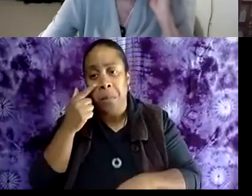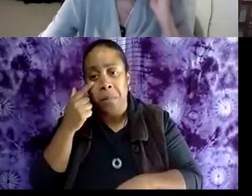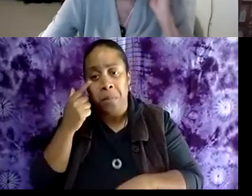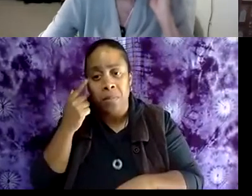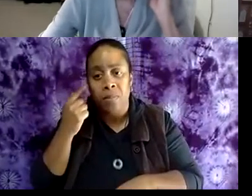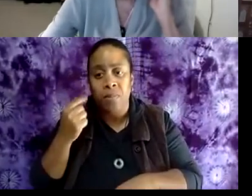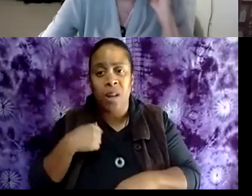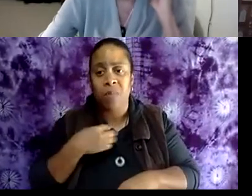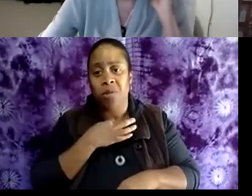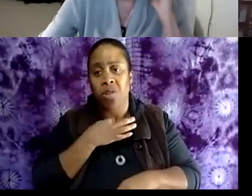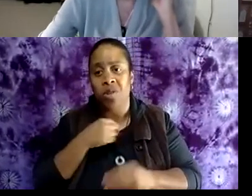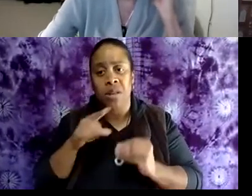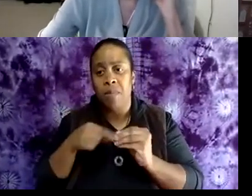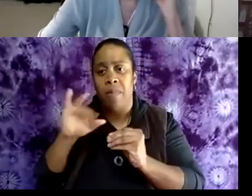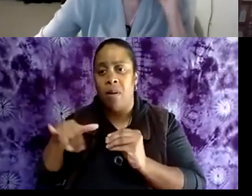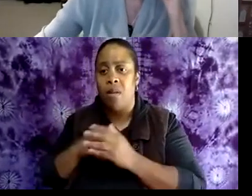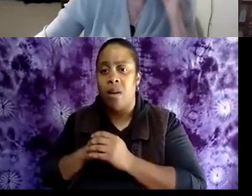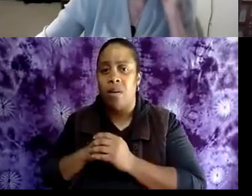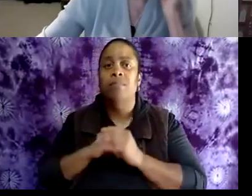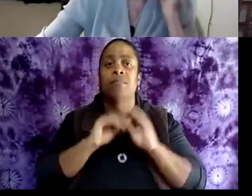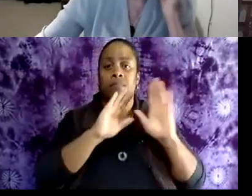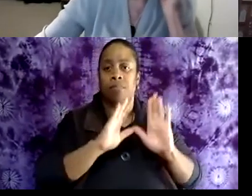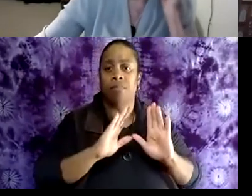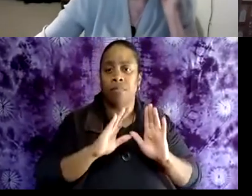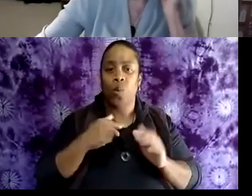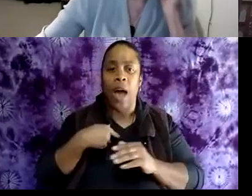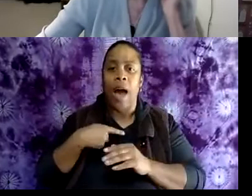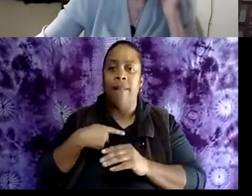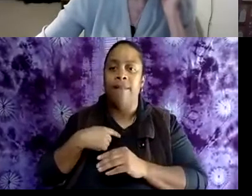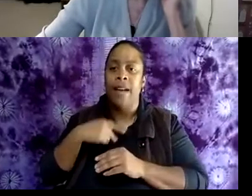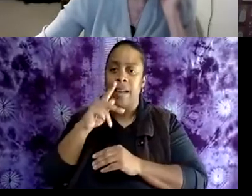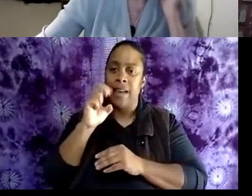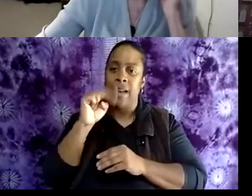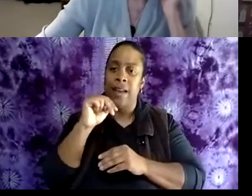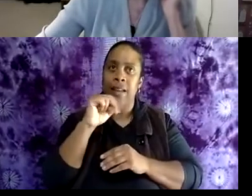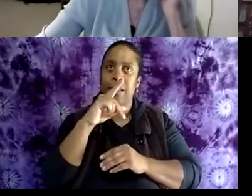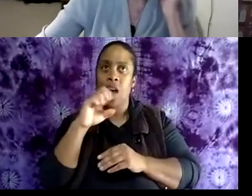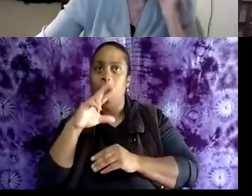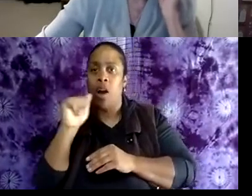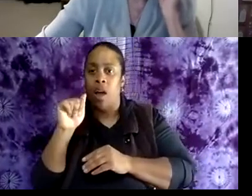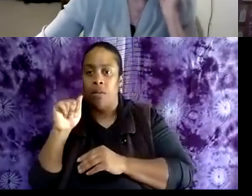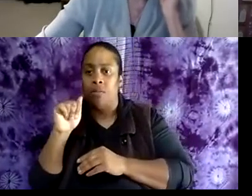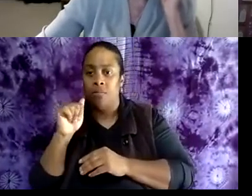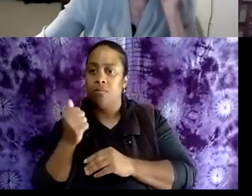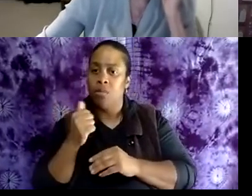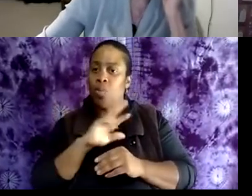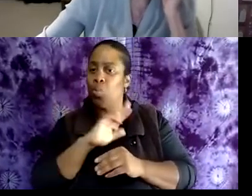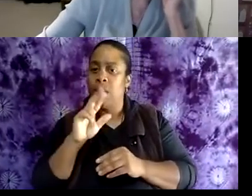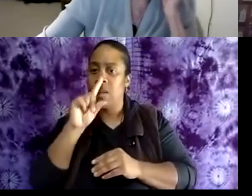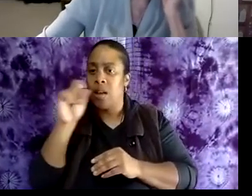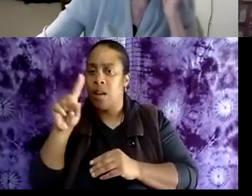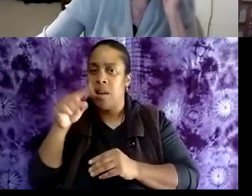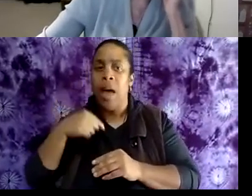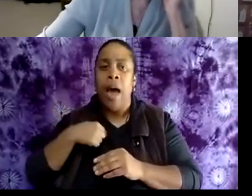So I'm just curious about that. Oh, that's great. All right, we've got Kendara Yeah. in line already. So Kendara, go ahead and jump Yeah. in. I get very,